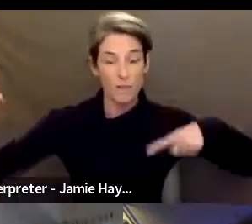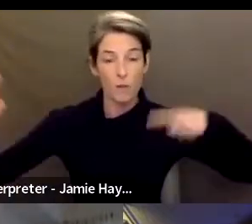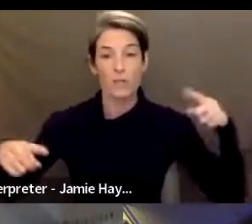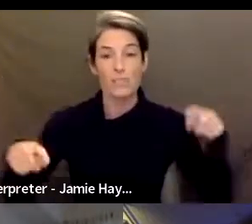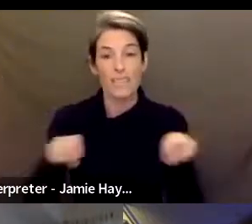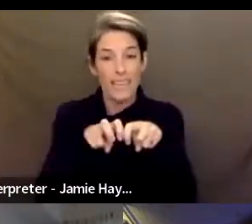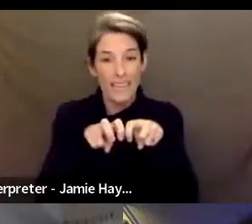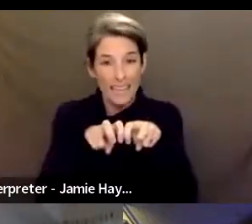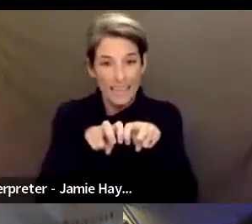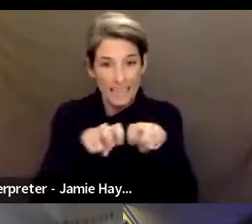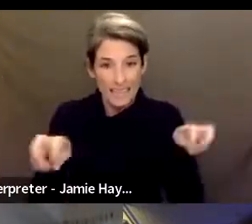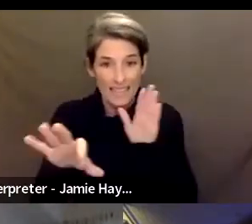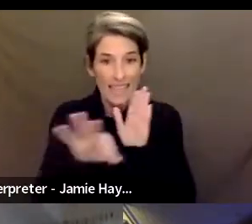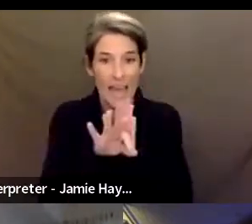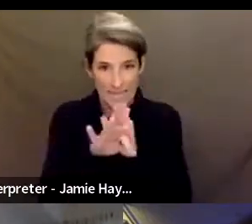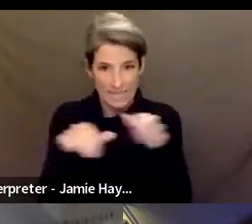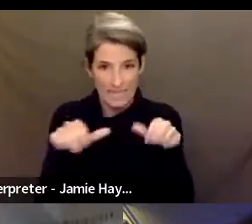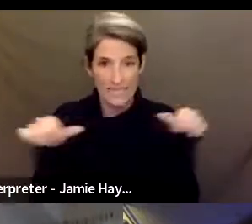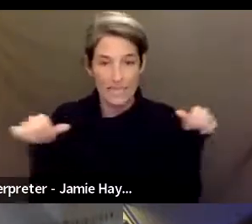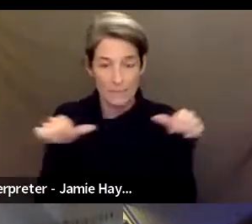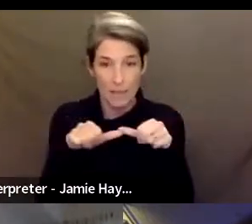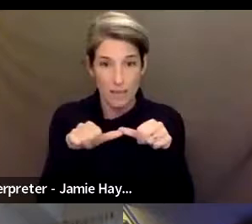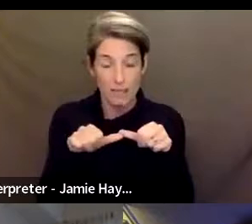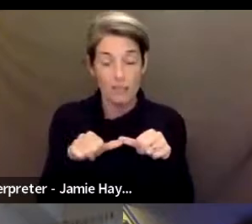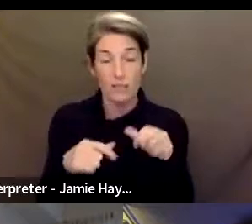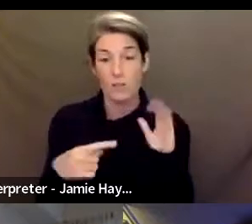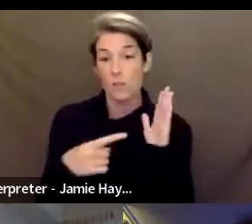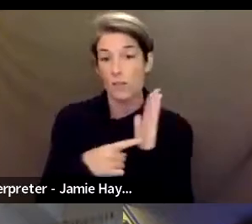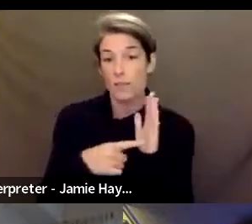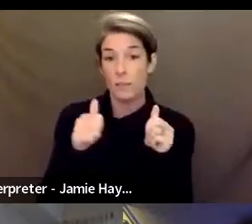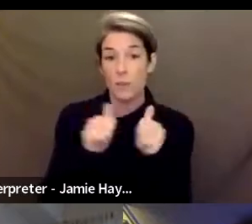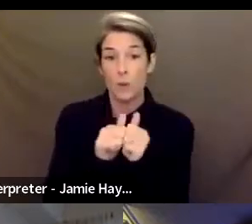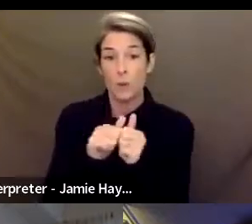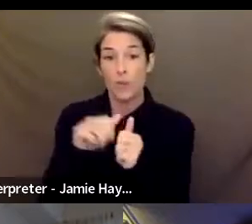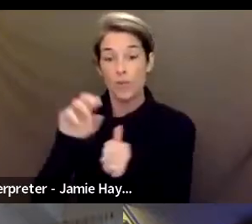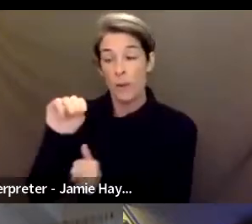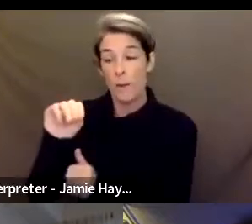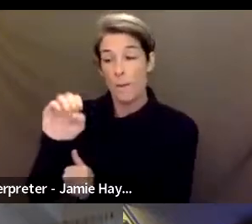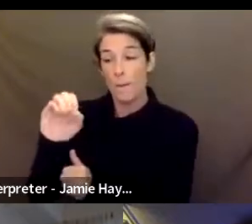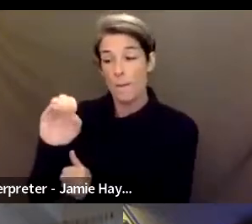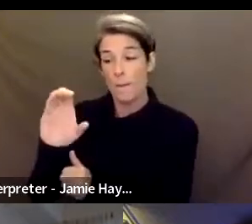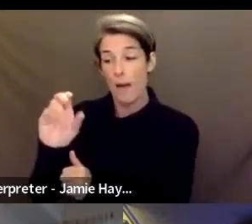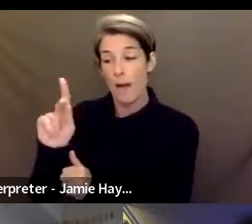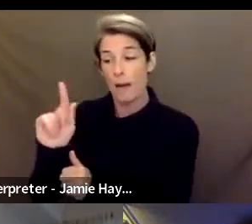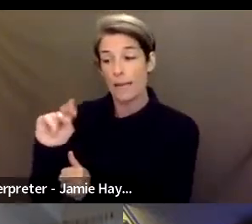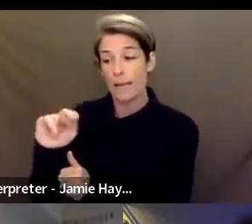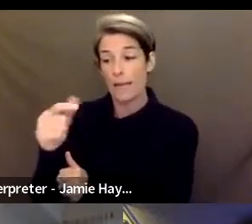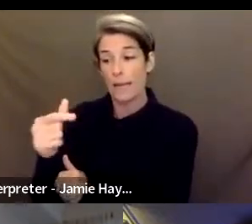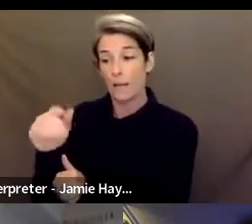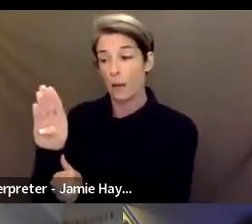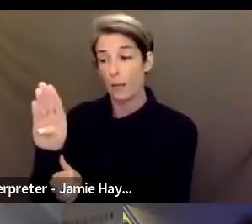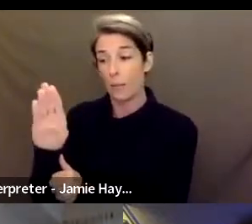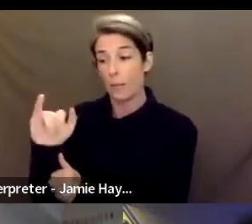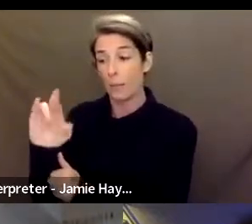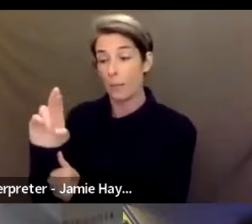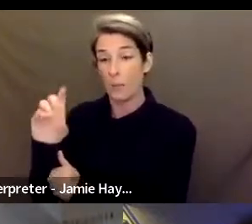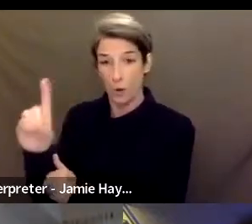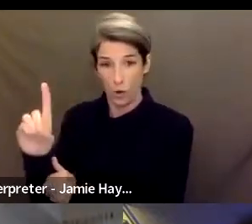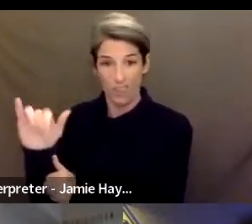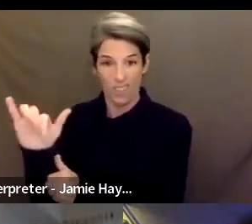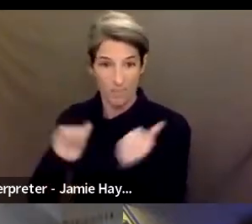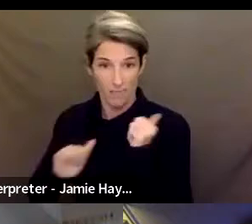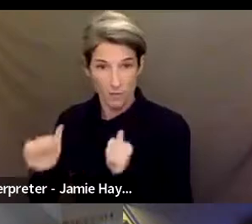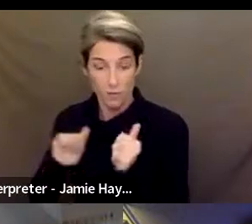Mockingbird, Tom Robinson, the Black character in Mockingbird, has to give his